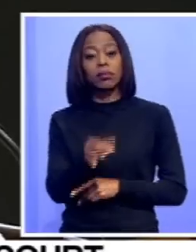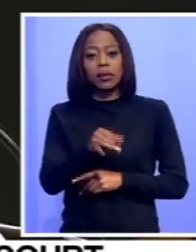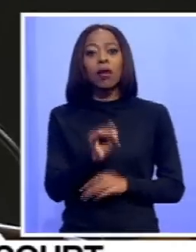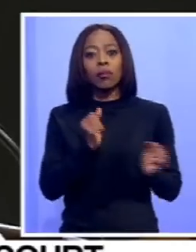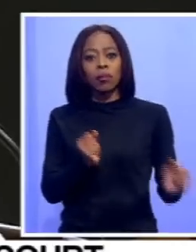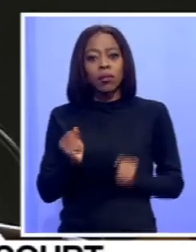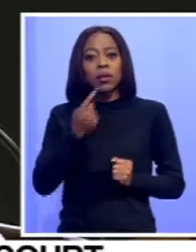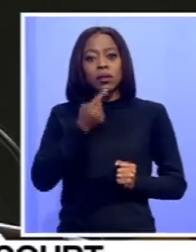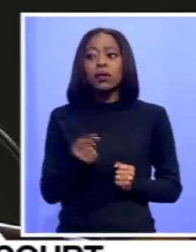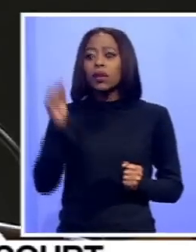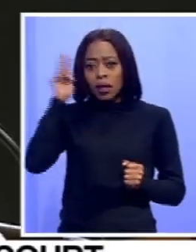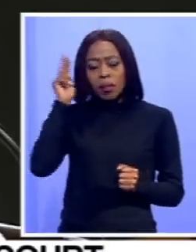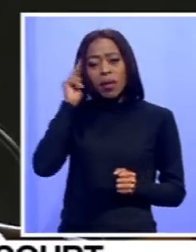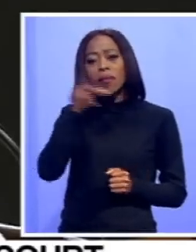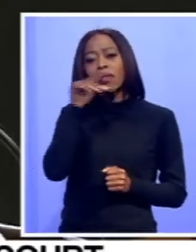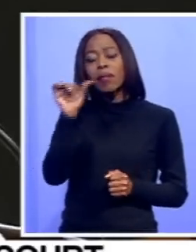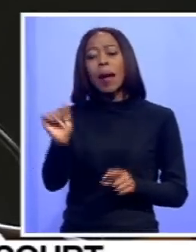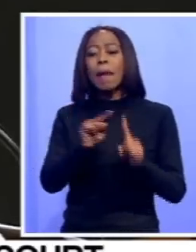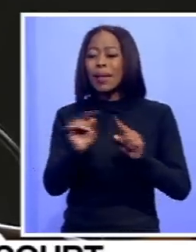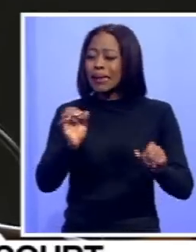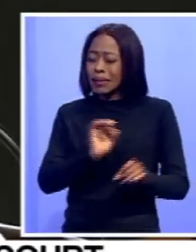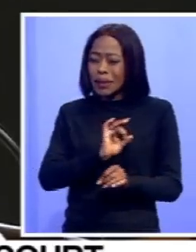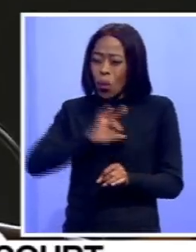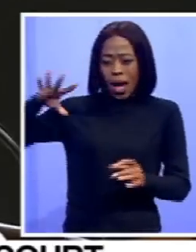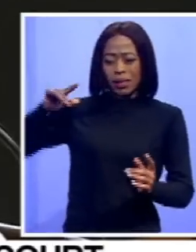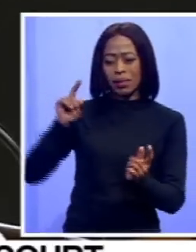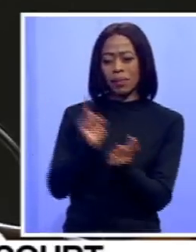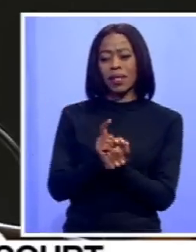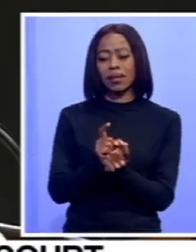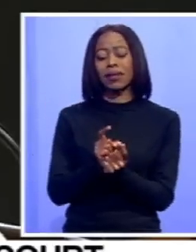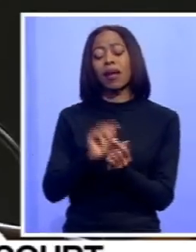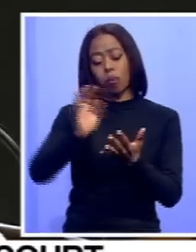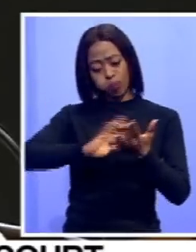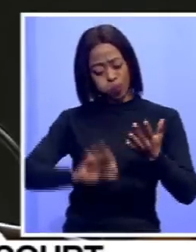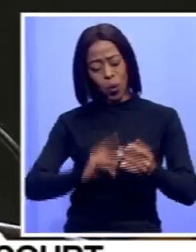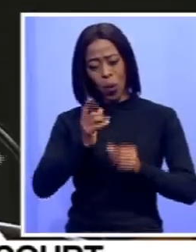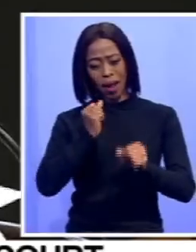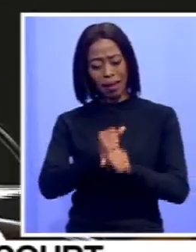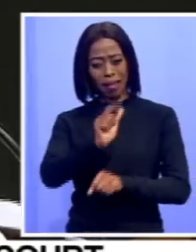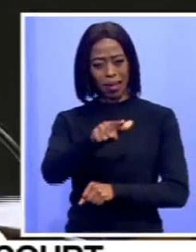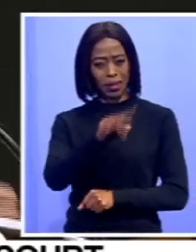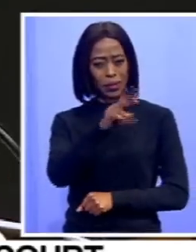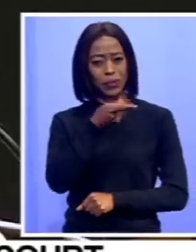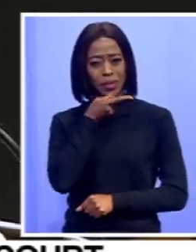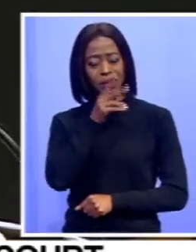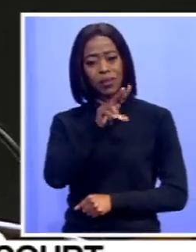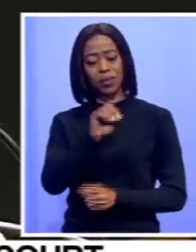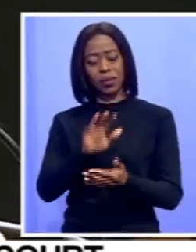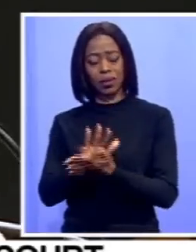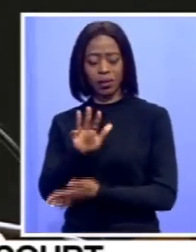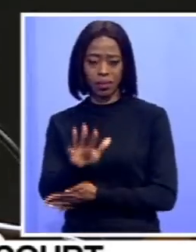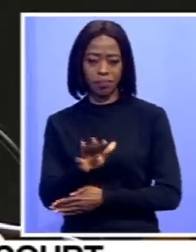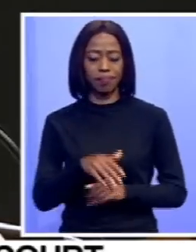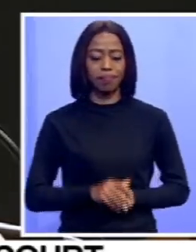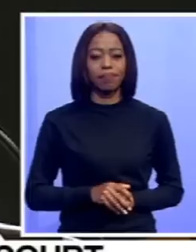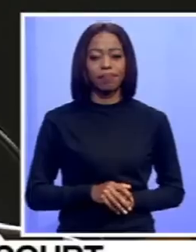maintained that he remembered Colonel Venter's name, even though he had only made a statement more than a year later, on 2 December 2019. Sub